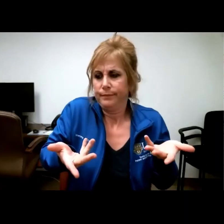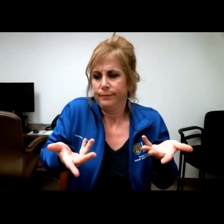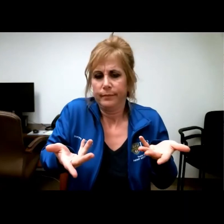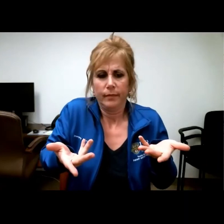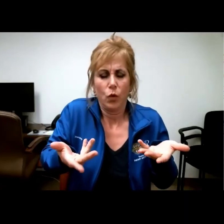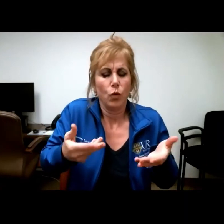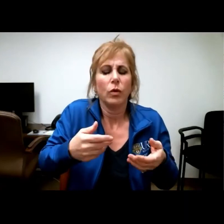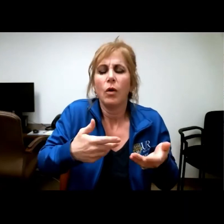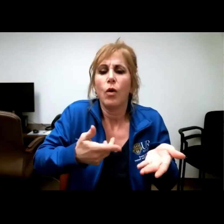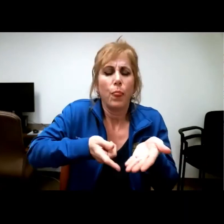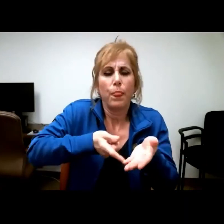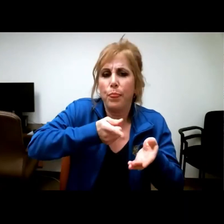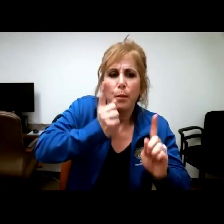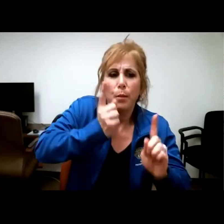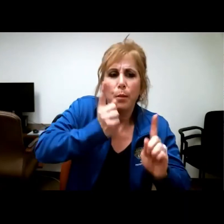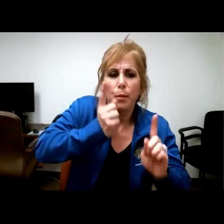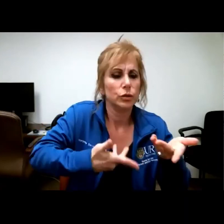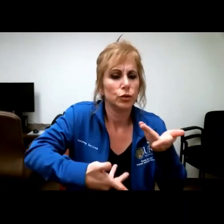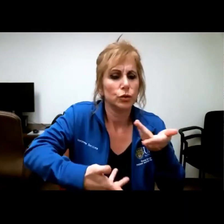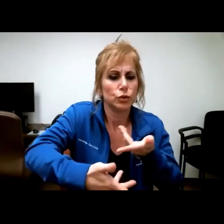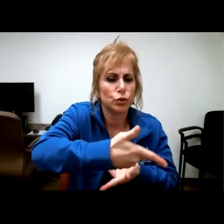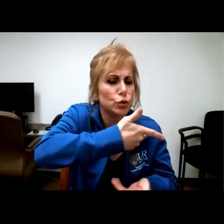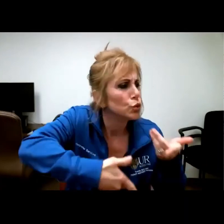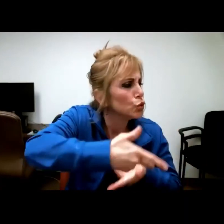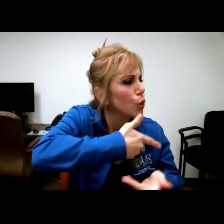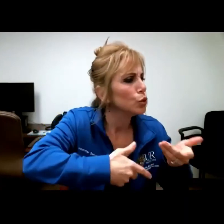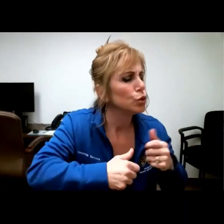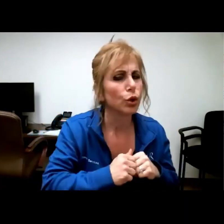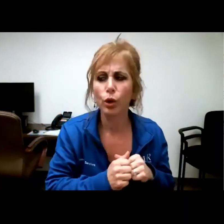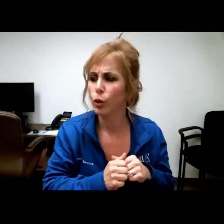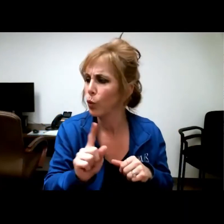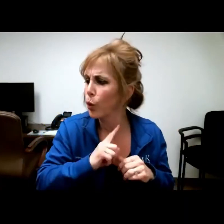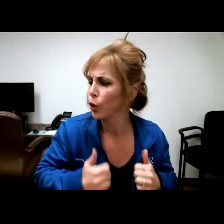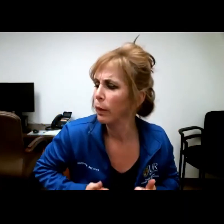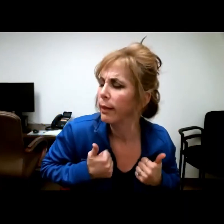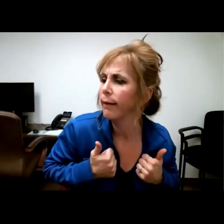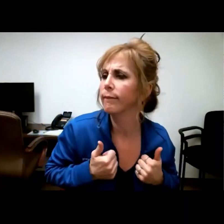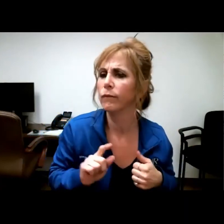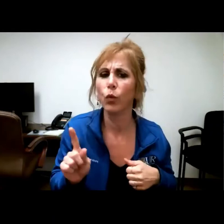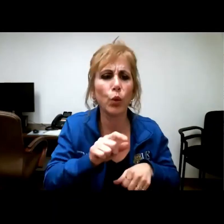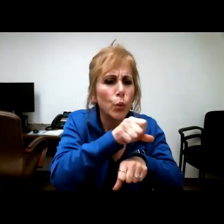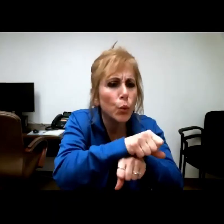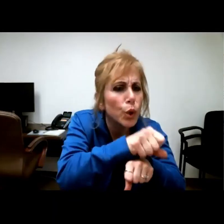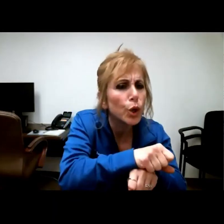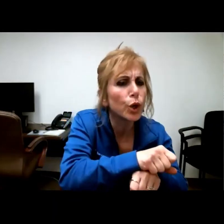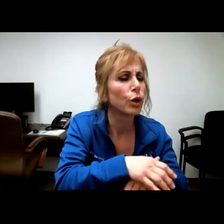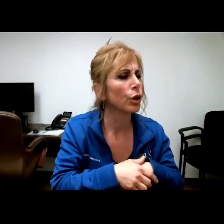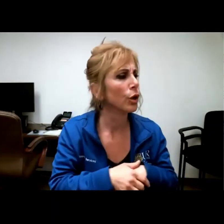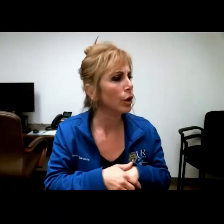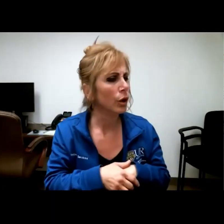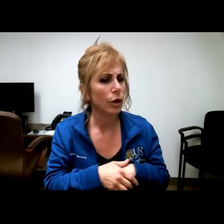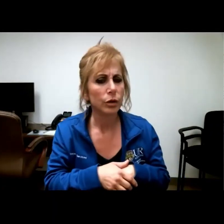the characteristics of where we live, where we play, where we work, that